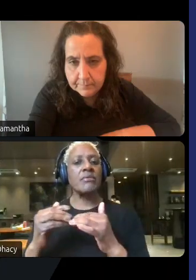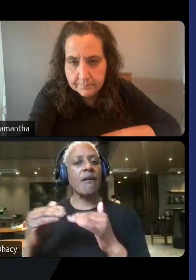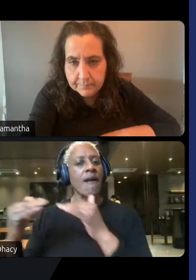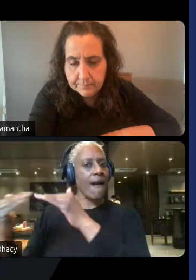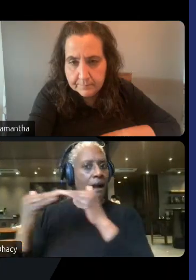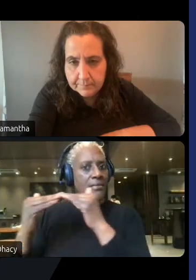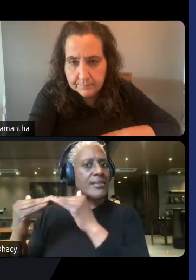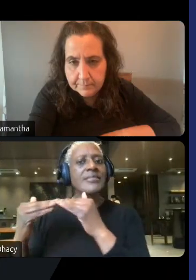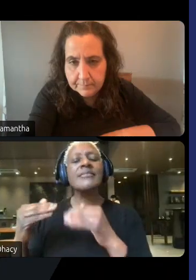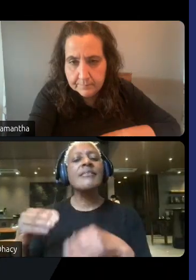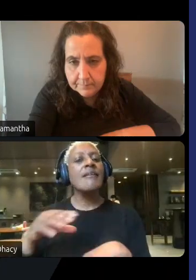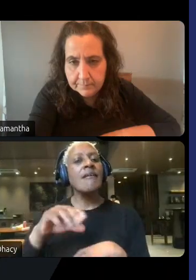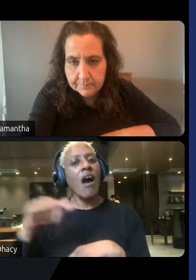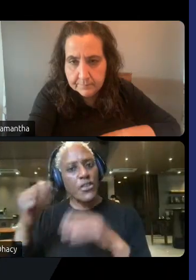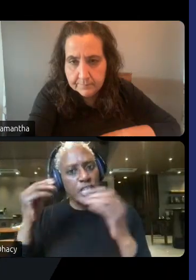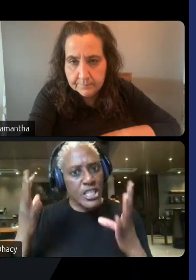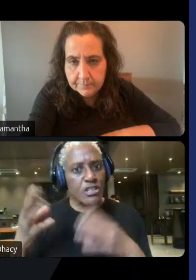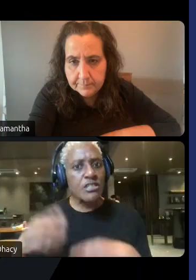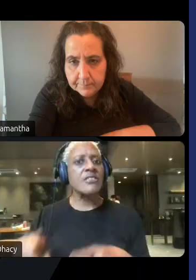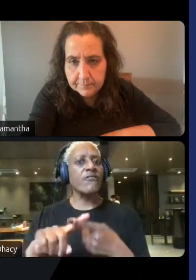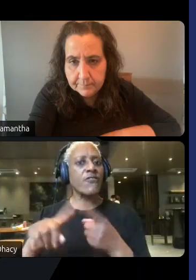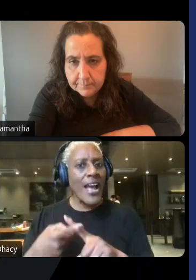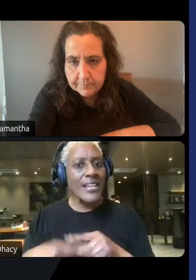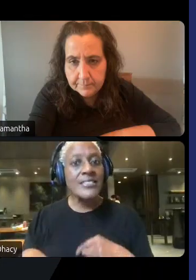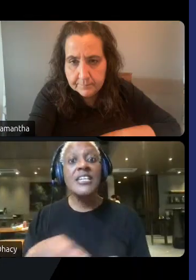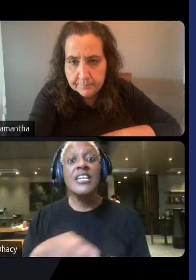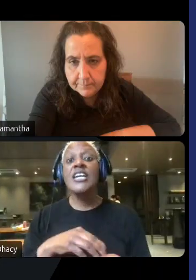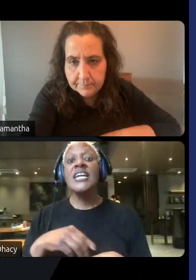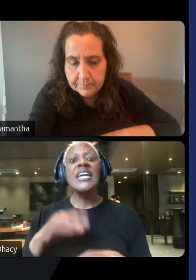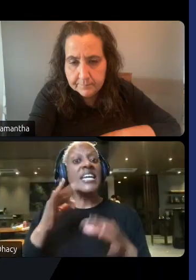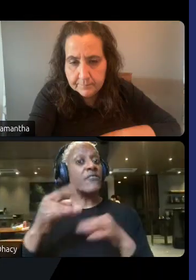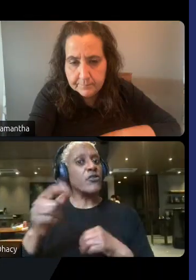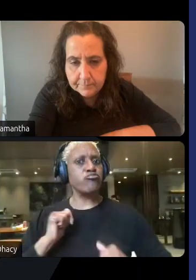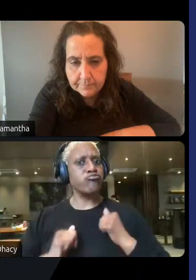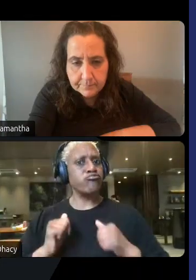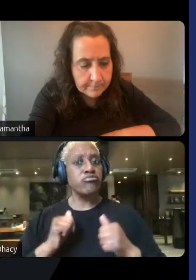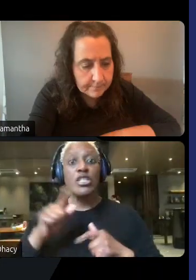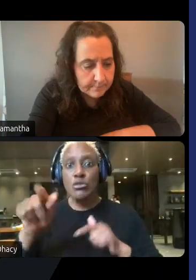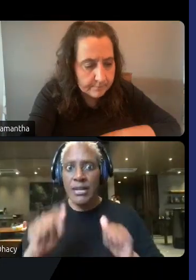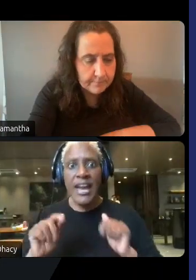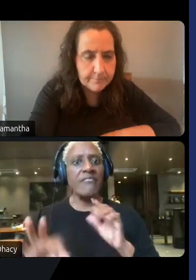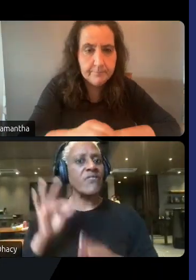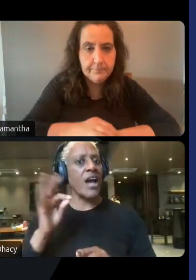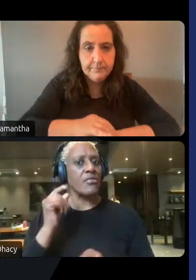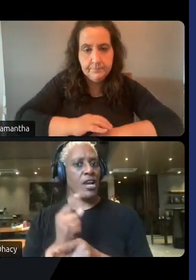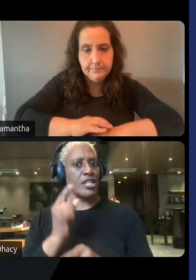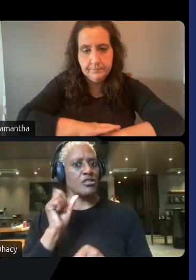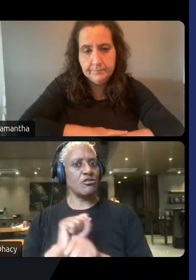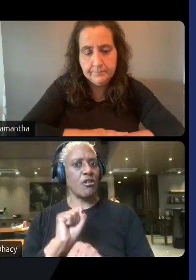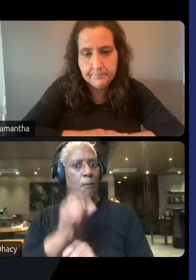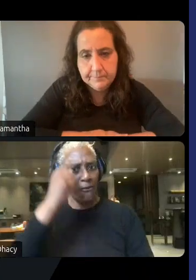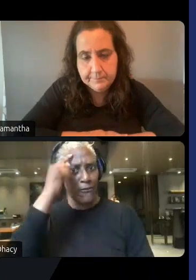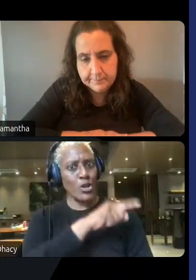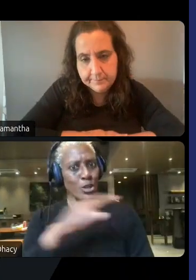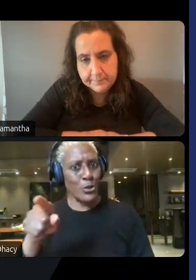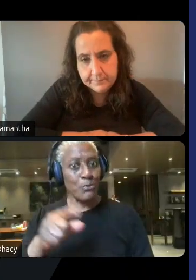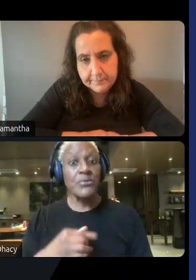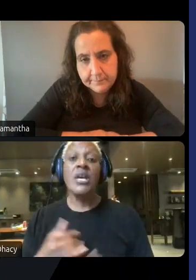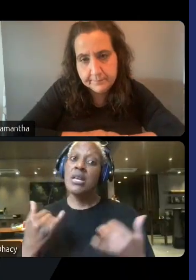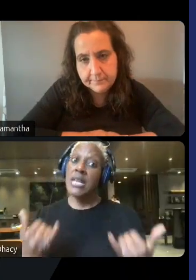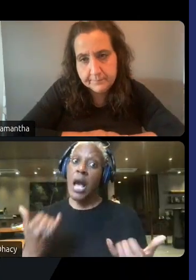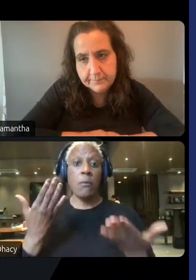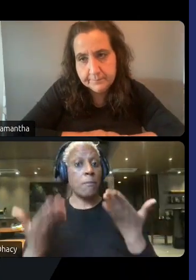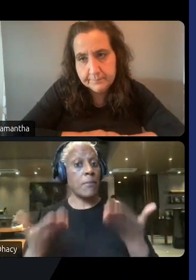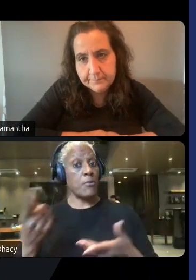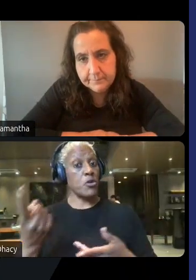and dedicated, you can find a position that's right for you and make it happen. Now you might be wondering